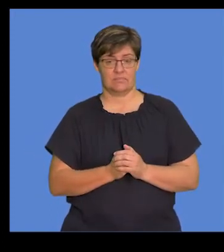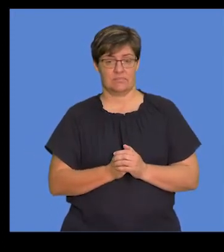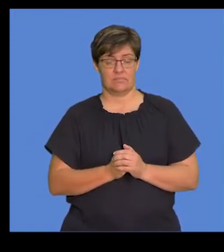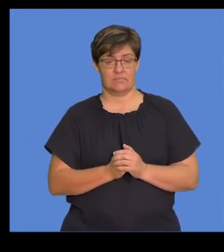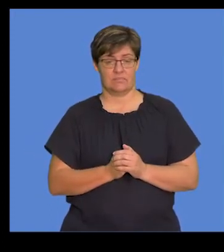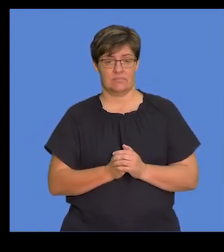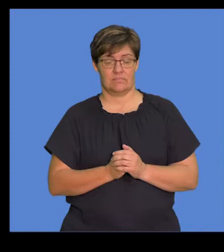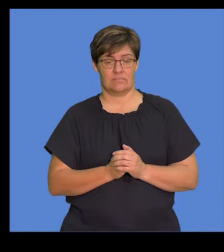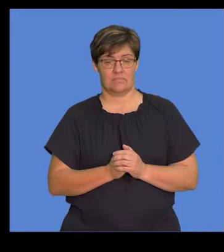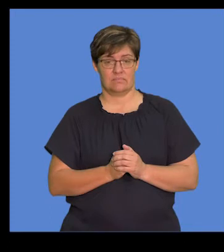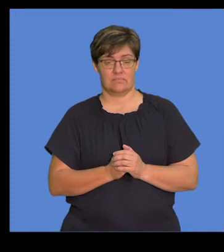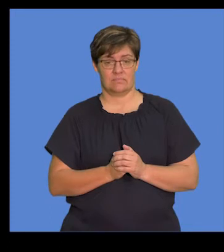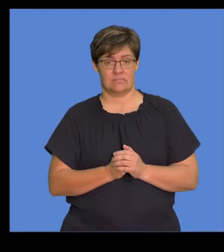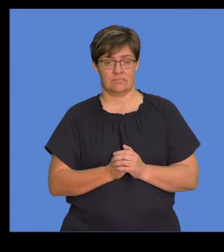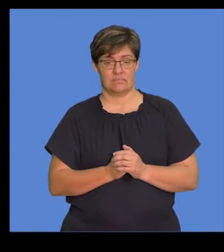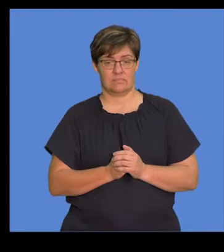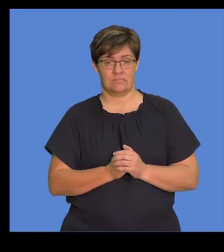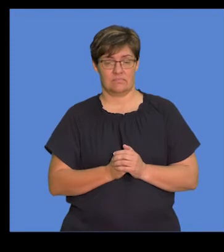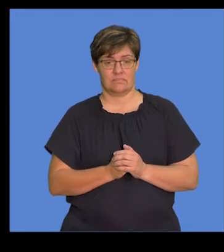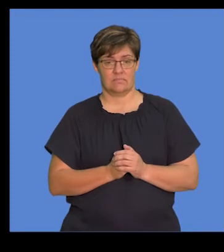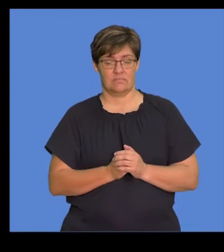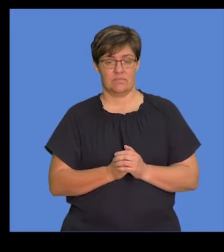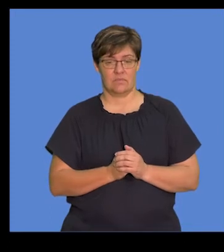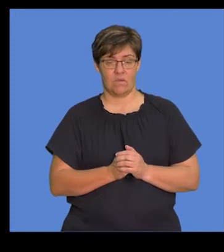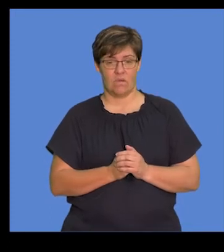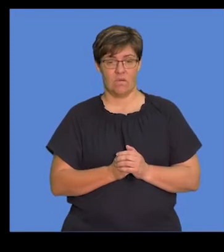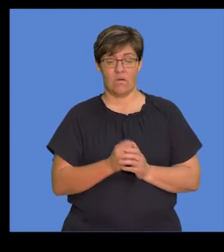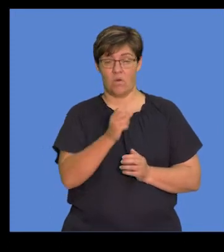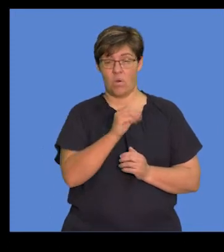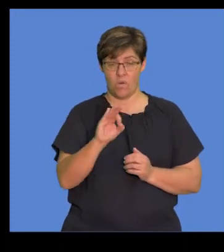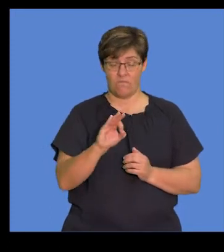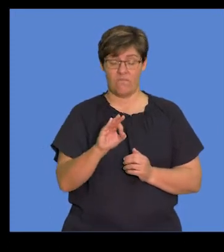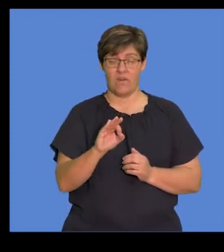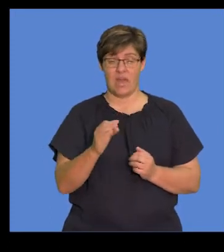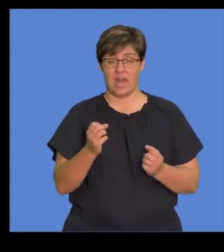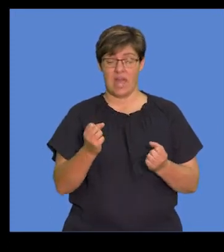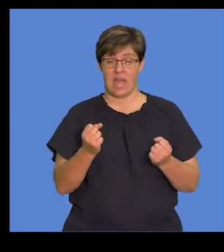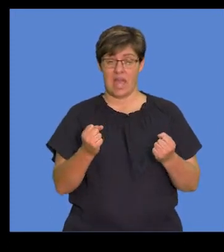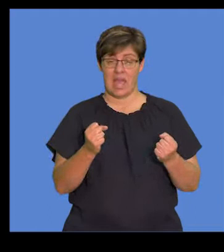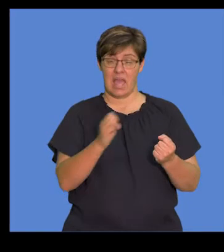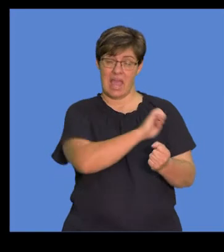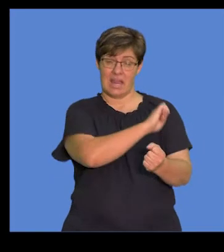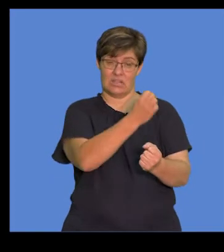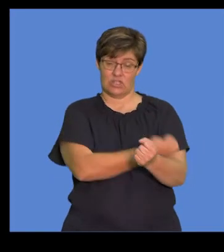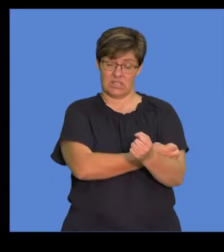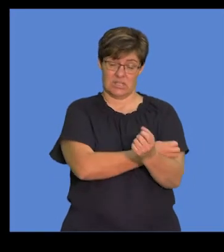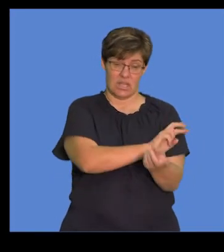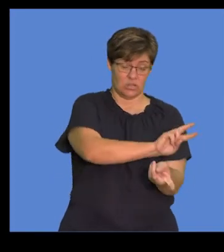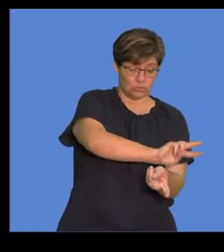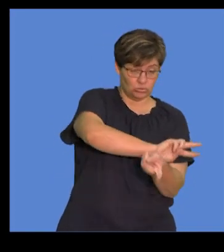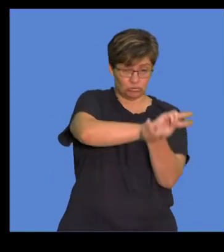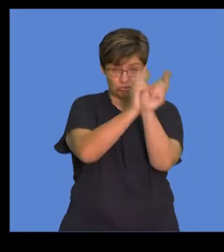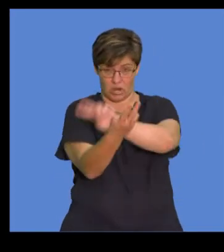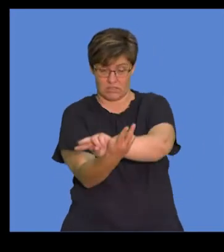okay, of energy transfer, energy conversion, or energy, you know,